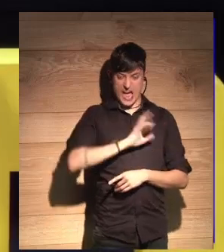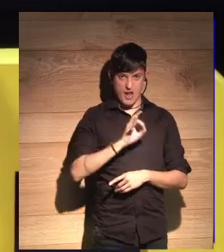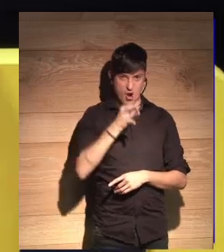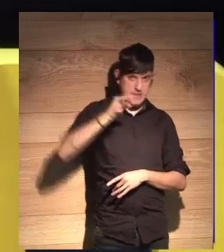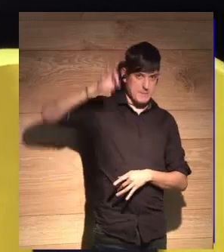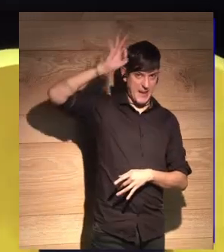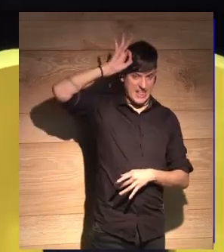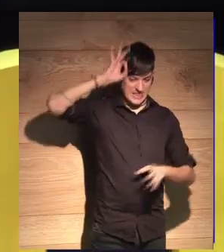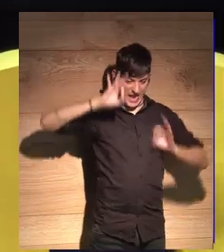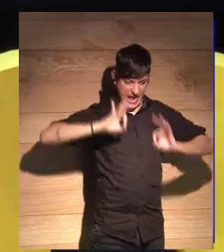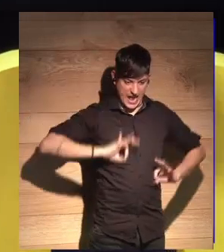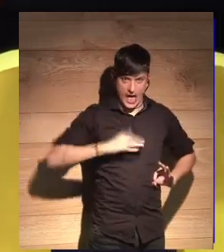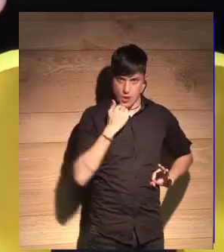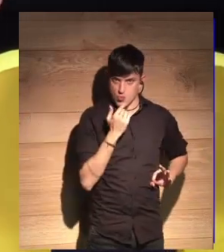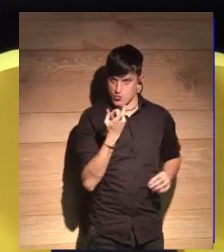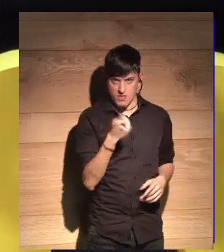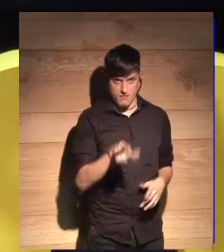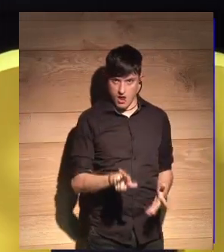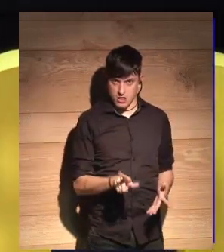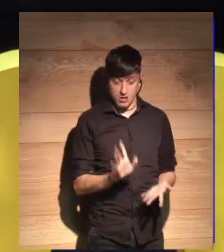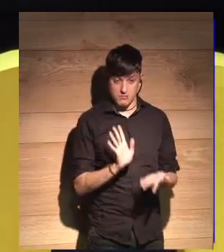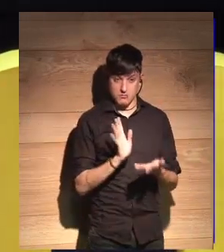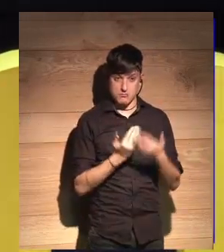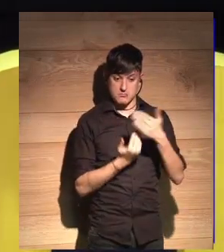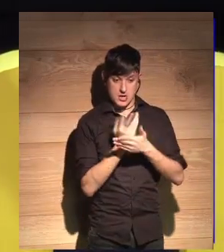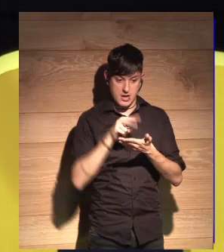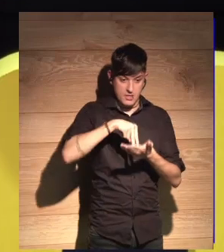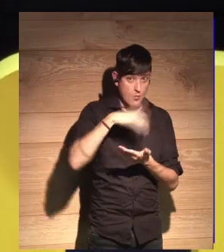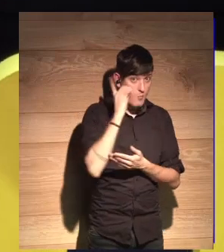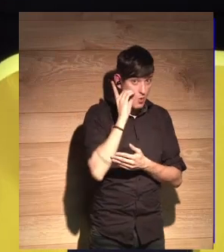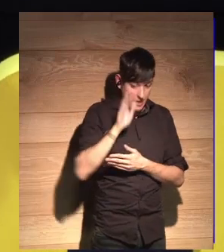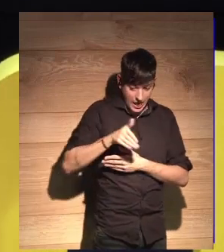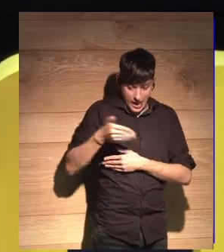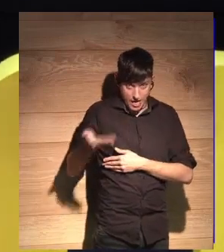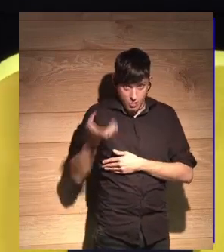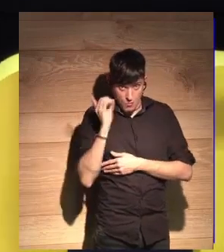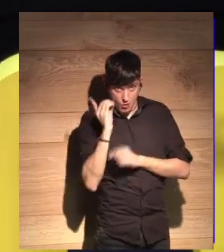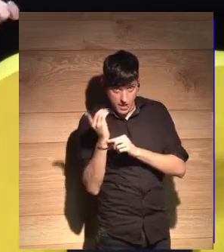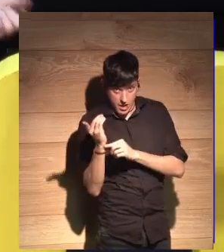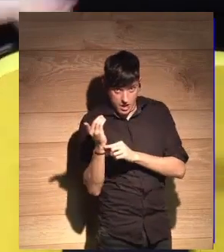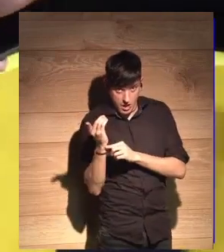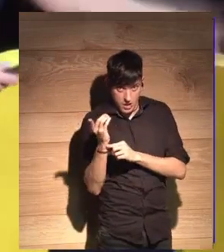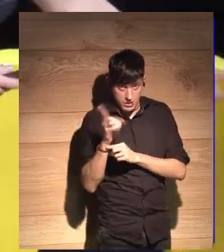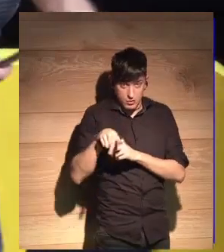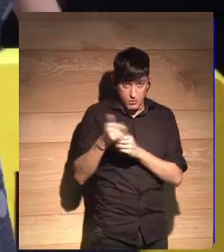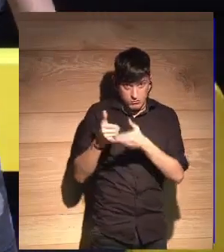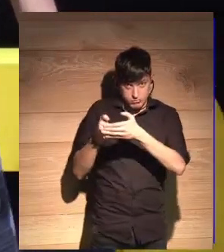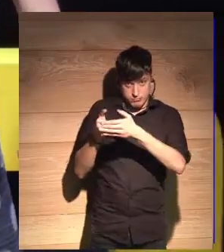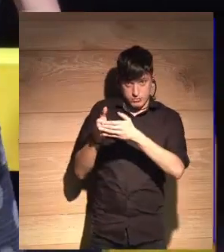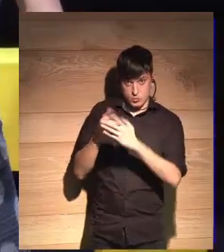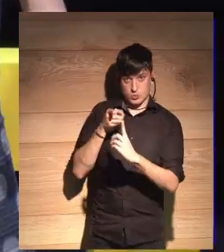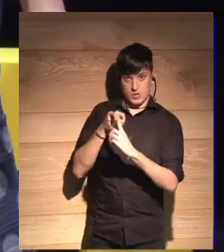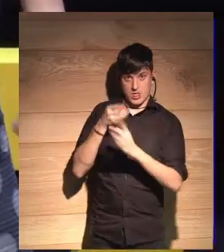to our phones, and they cry, and we pick them up and lull them back to sleep. They get hungry, and we plug them